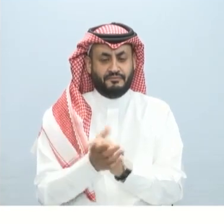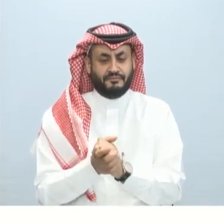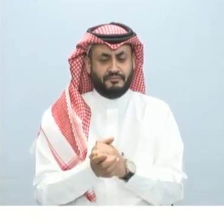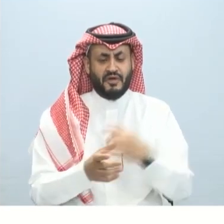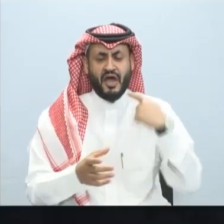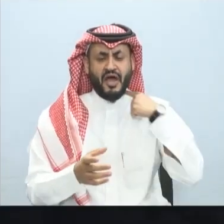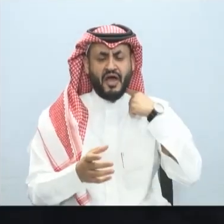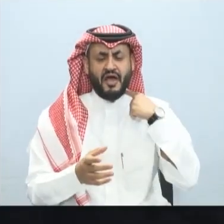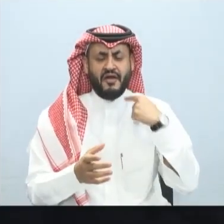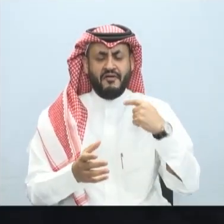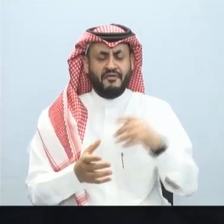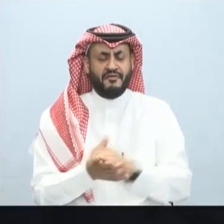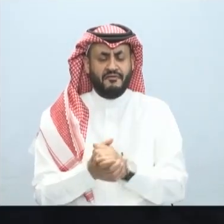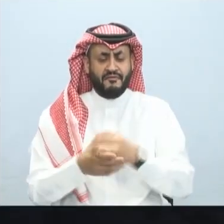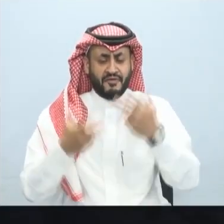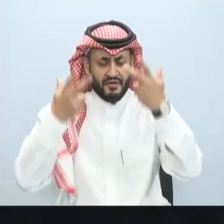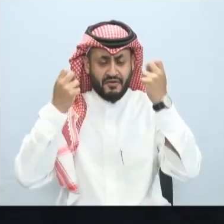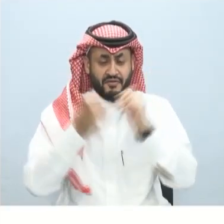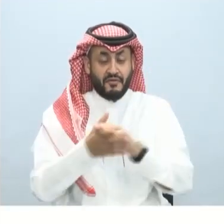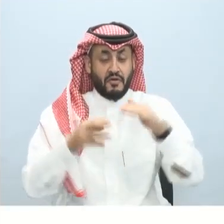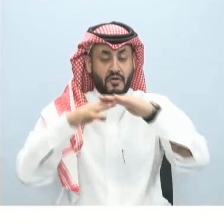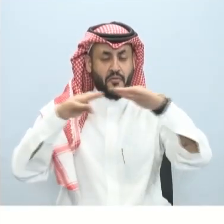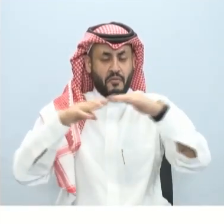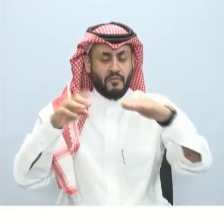Sci-fis are the greatest.